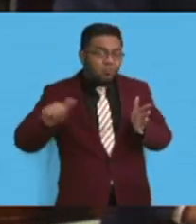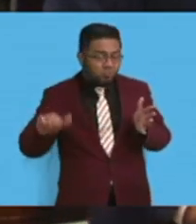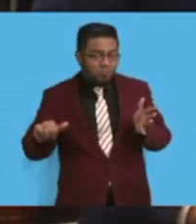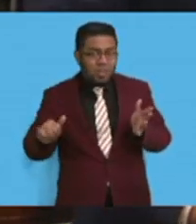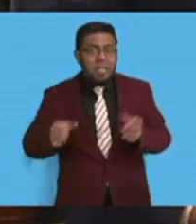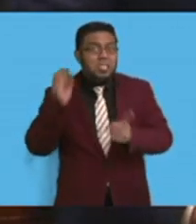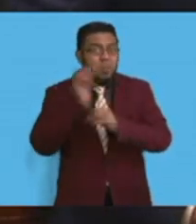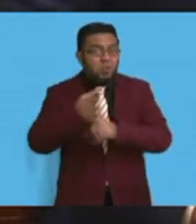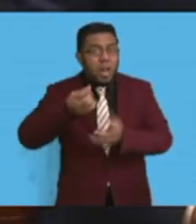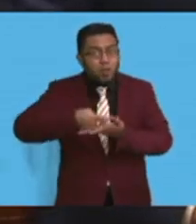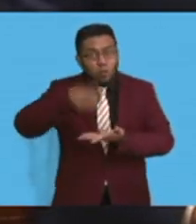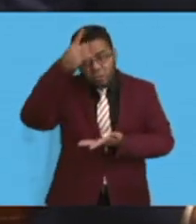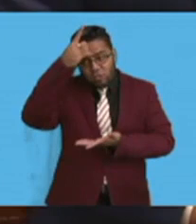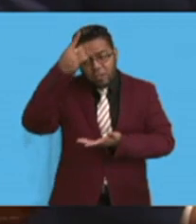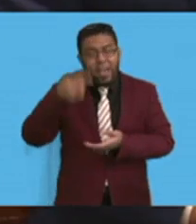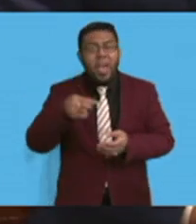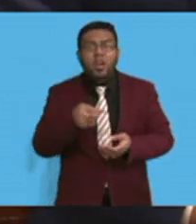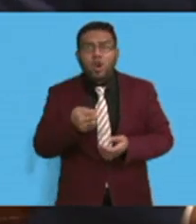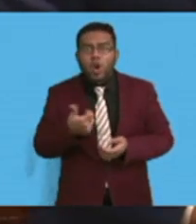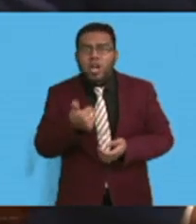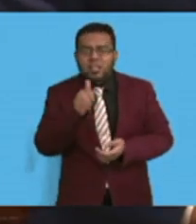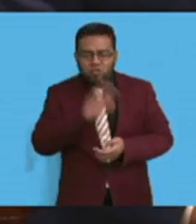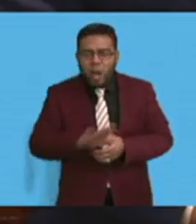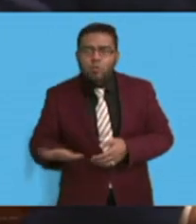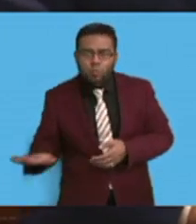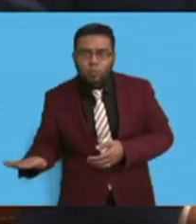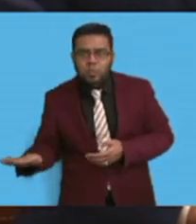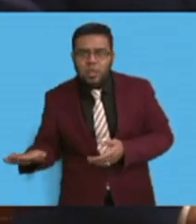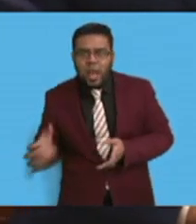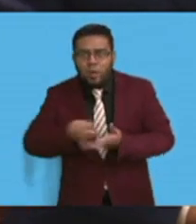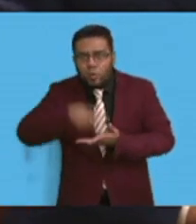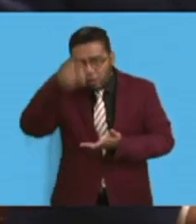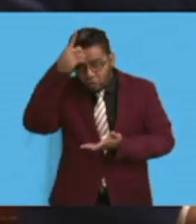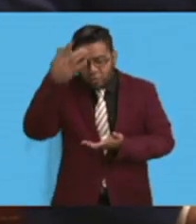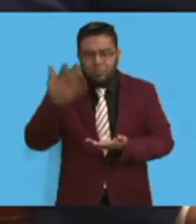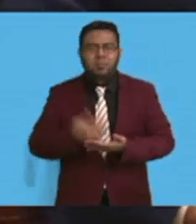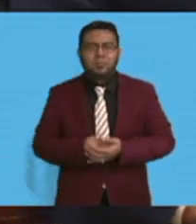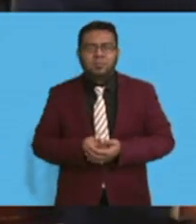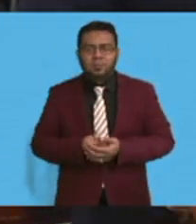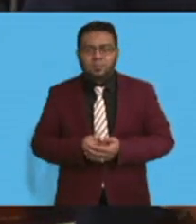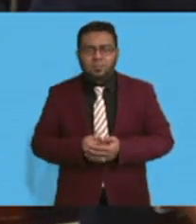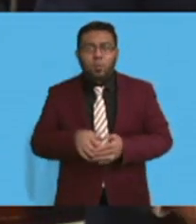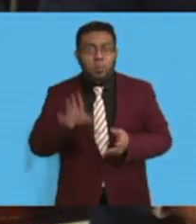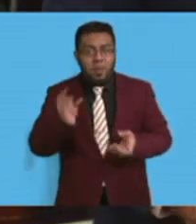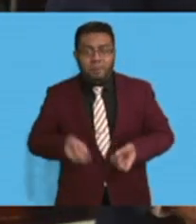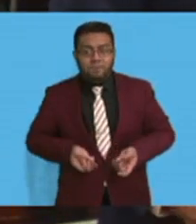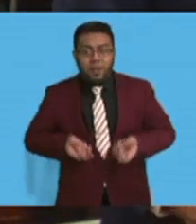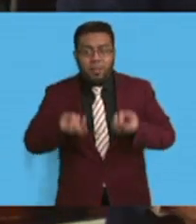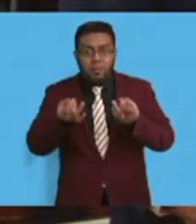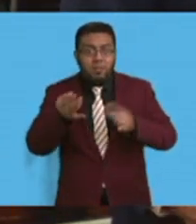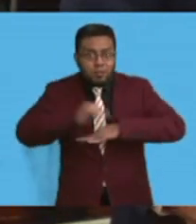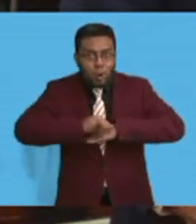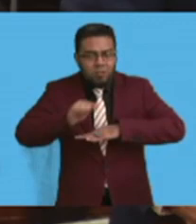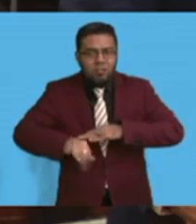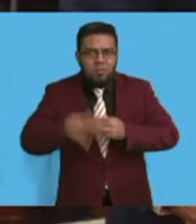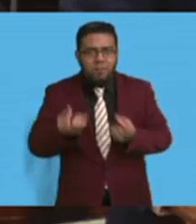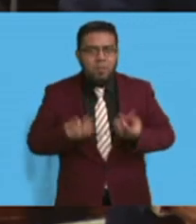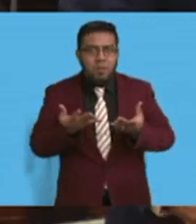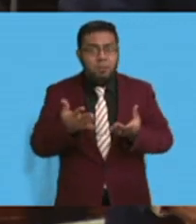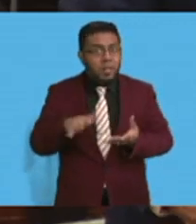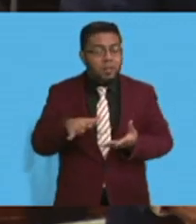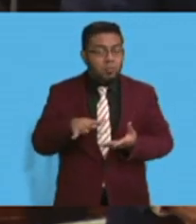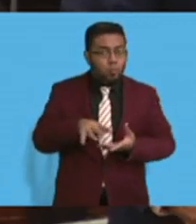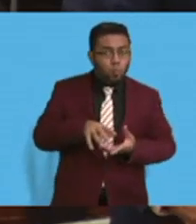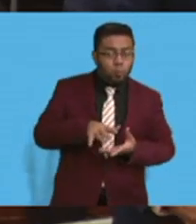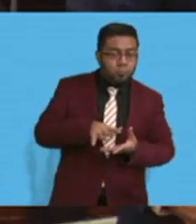special education and early childhood education. And 20 scholarships, Madam Speaker, will be available to teachers who hold a degree and who want to